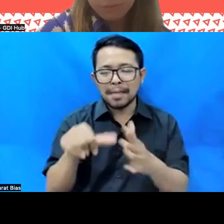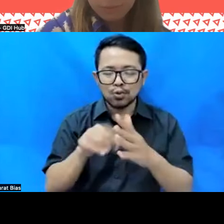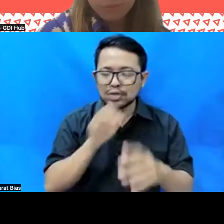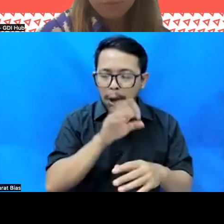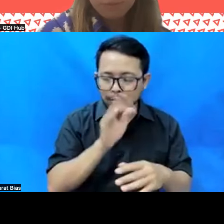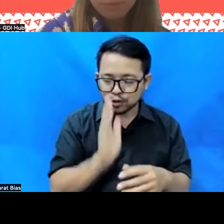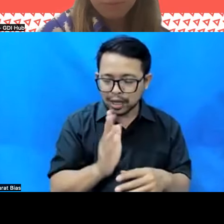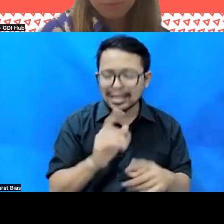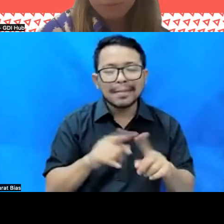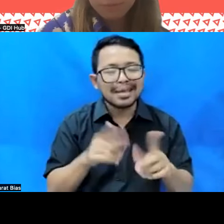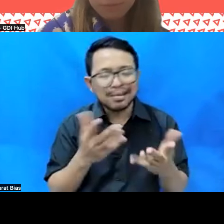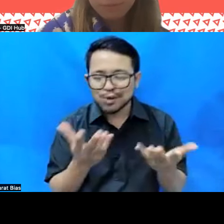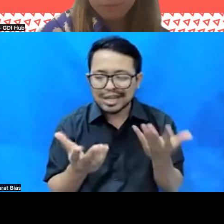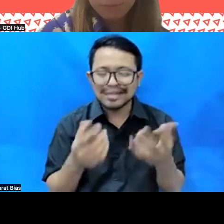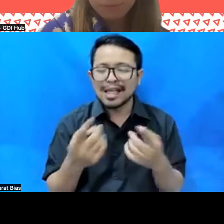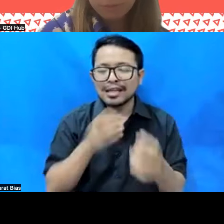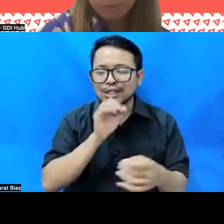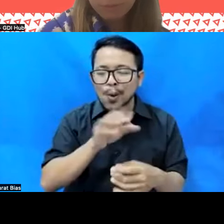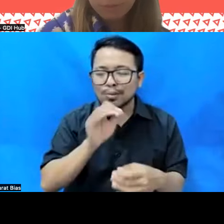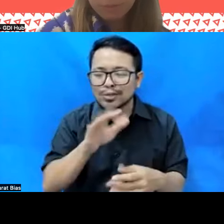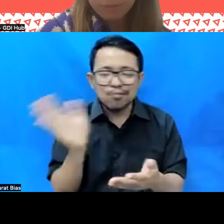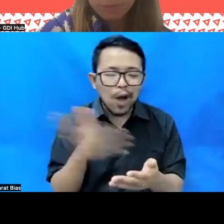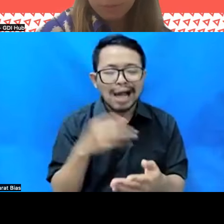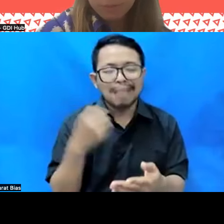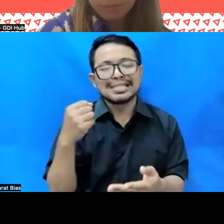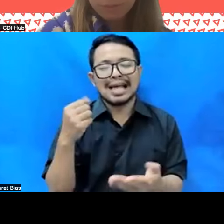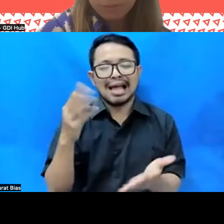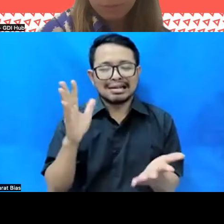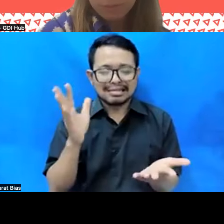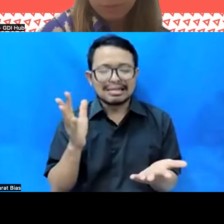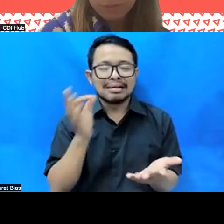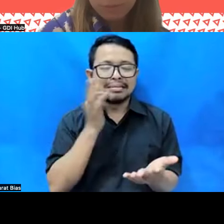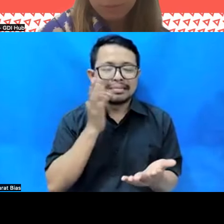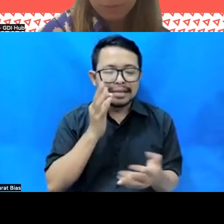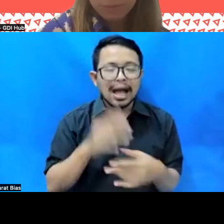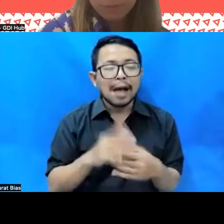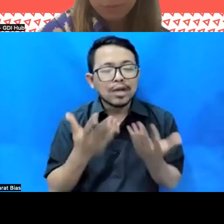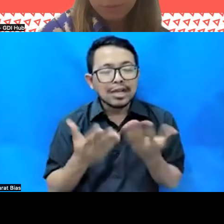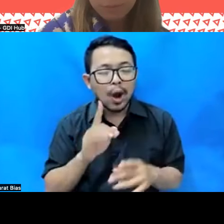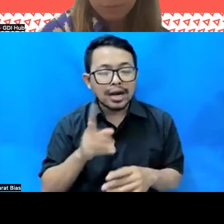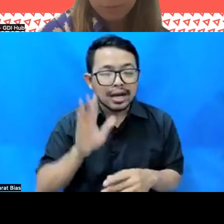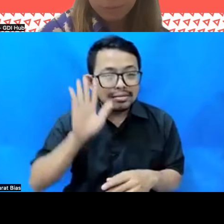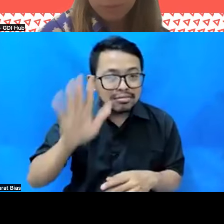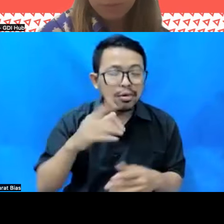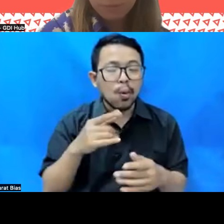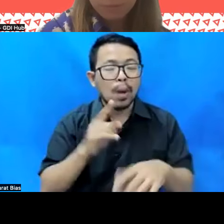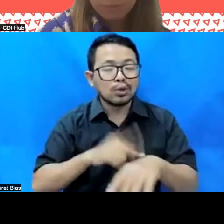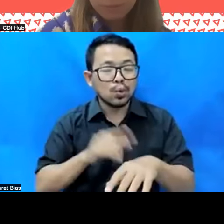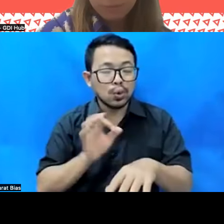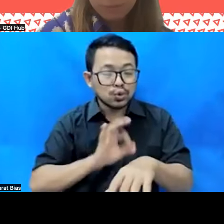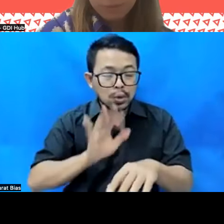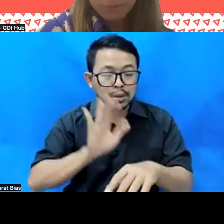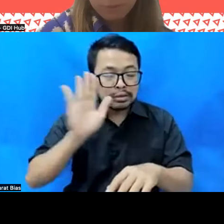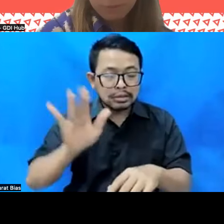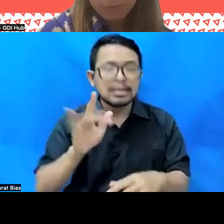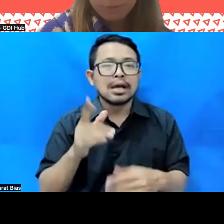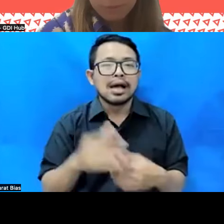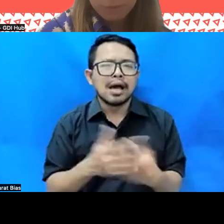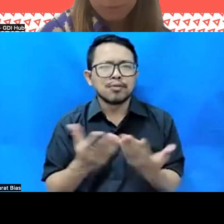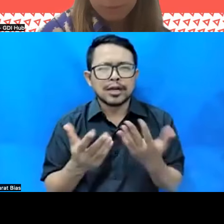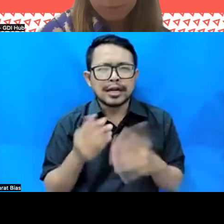time constraint, we have to keep some of these questions. And we will, if we do have time during the